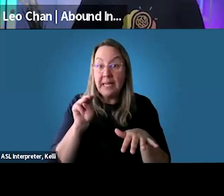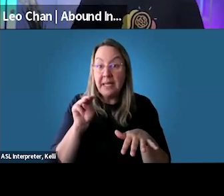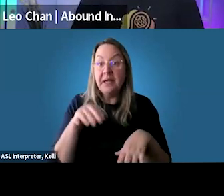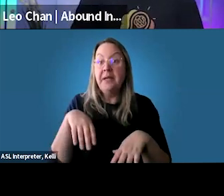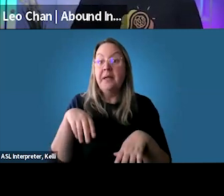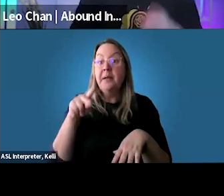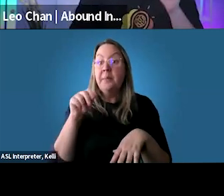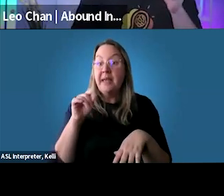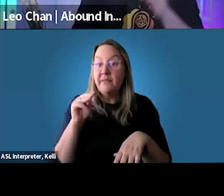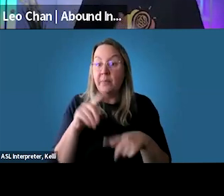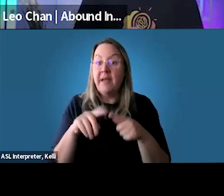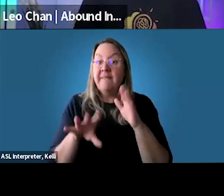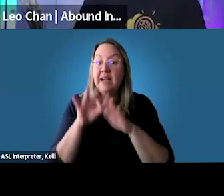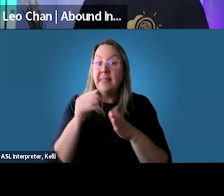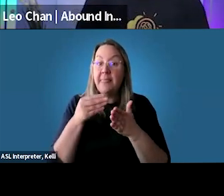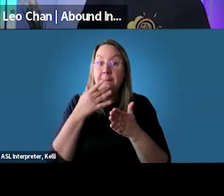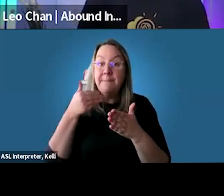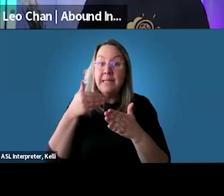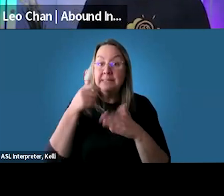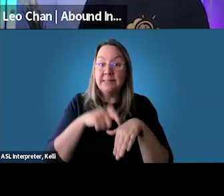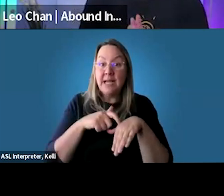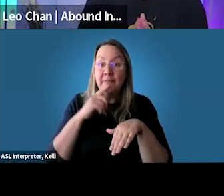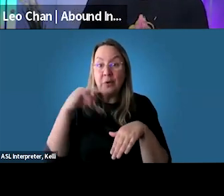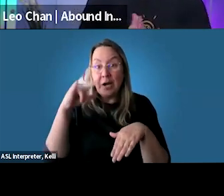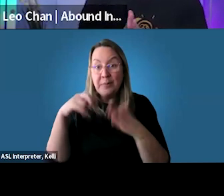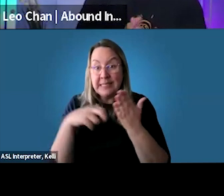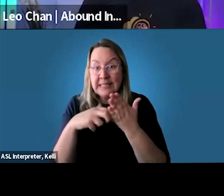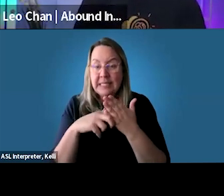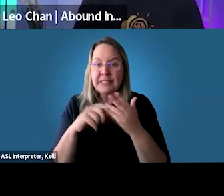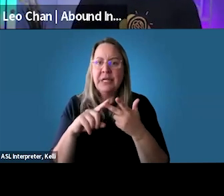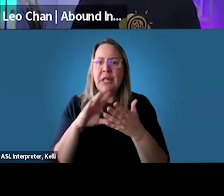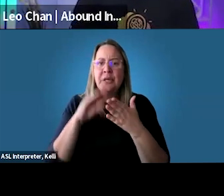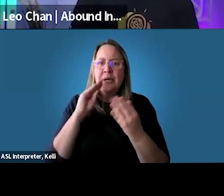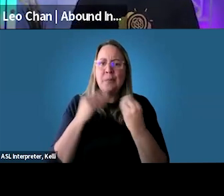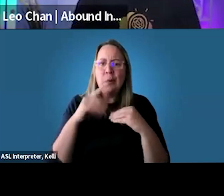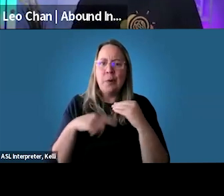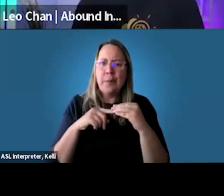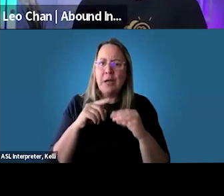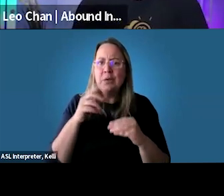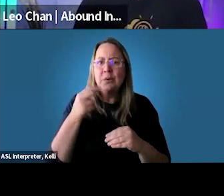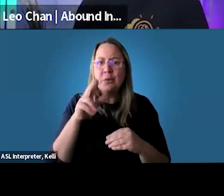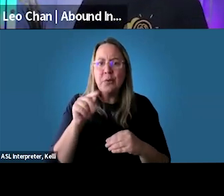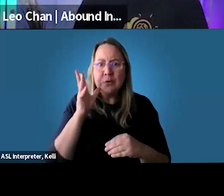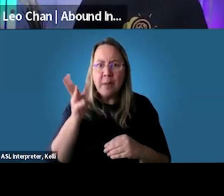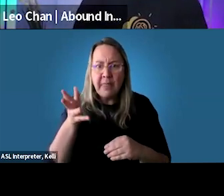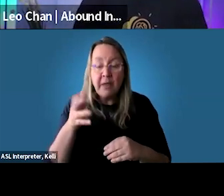time to purchase airplane tickets. I think that's a good one for all of us. Cassidy, learning more about your great grandmother. Love